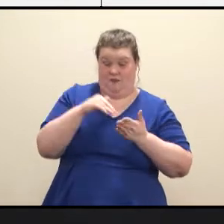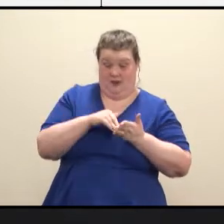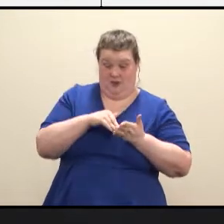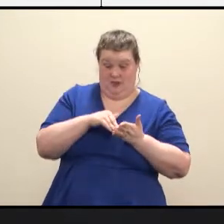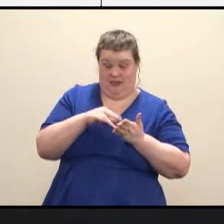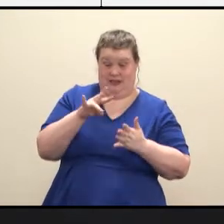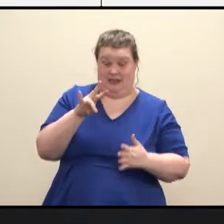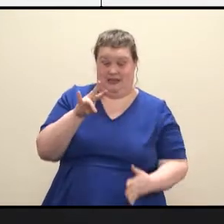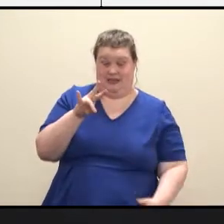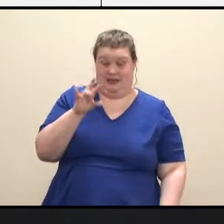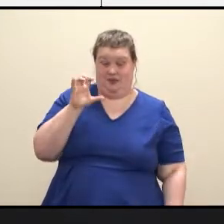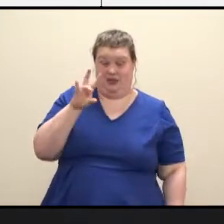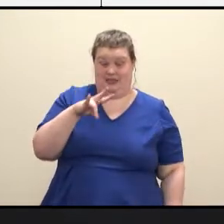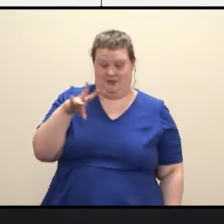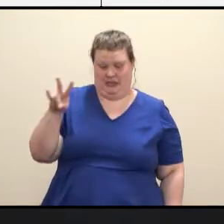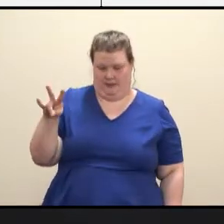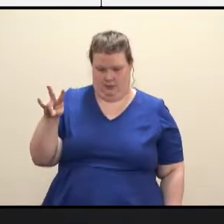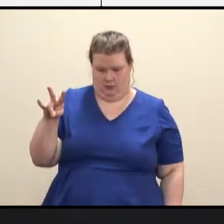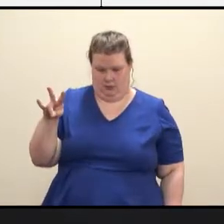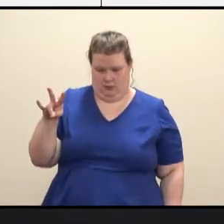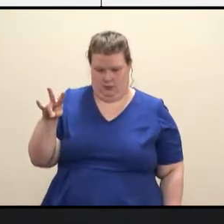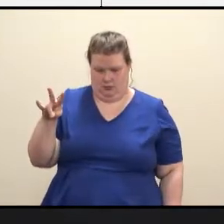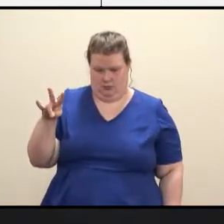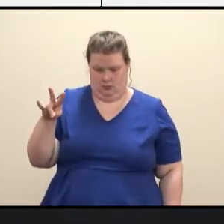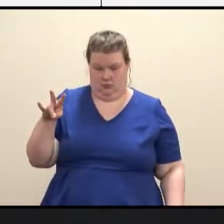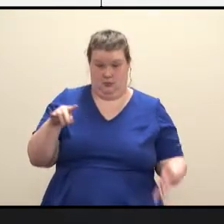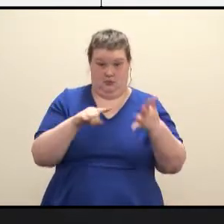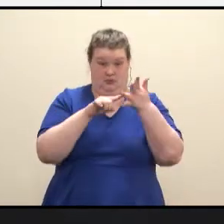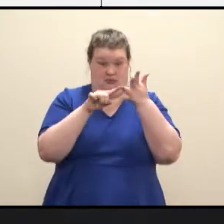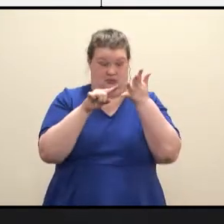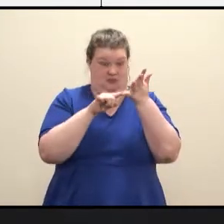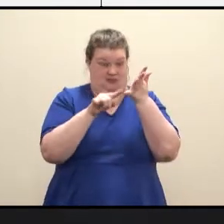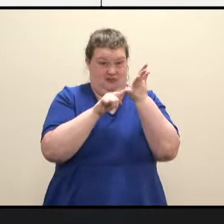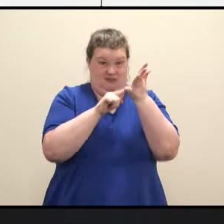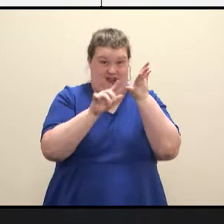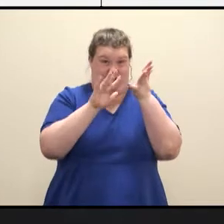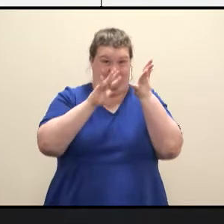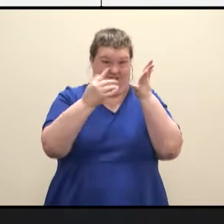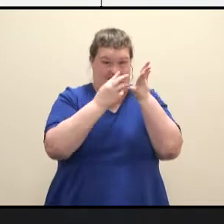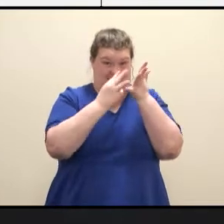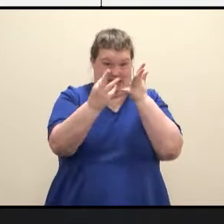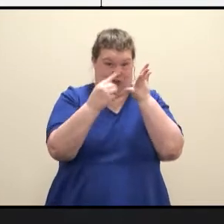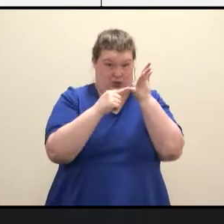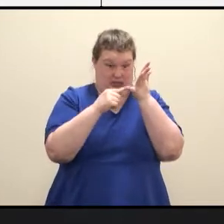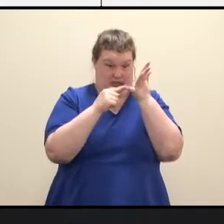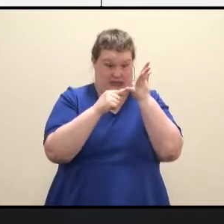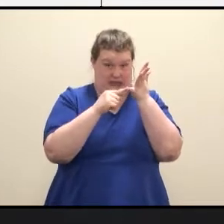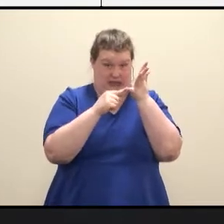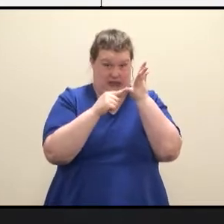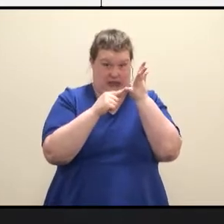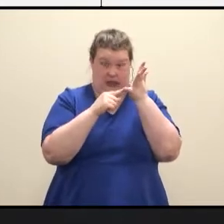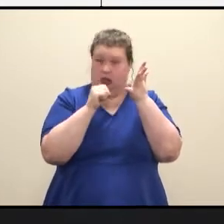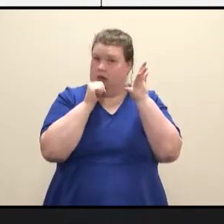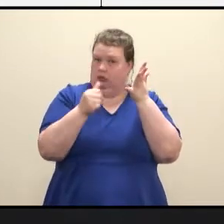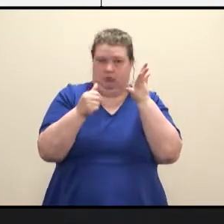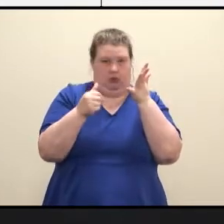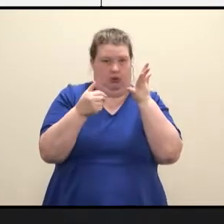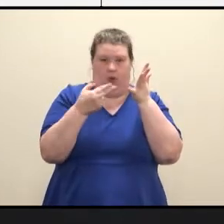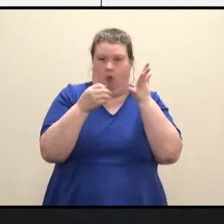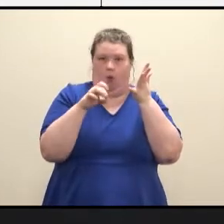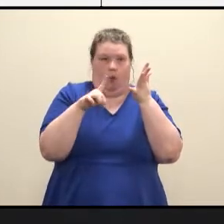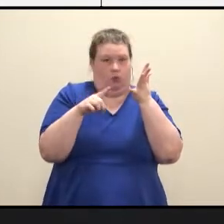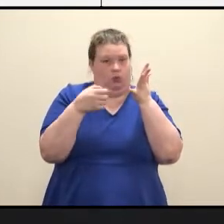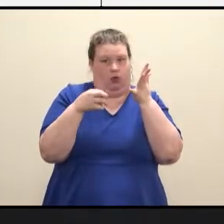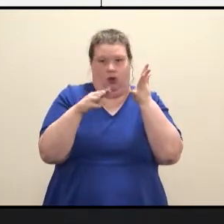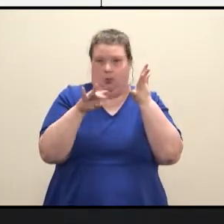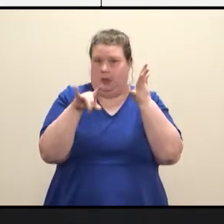12,777. Our 5th 6 weeks, and as I said, 5th and 6th 6 weeks are not going to be held harmless. Our 5th 6 weeks